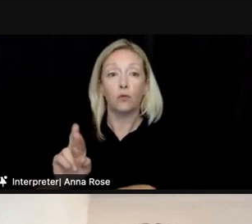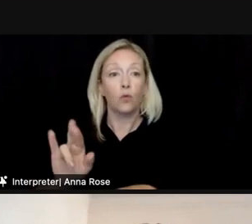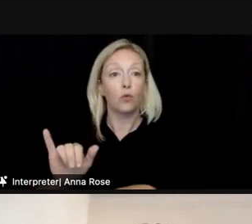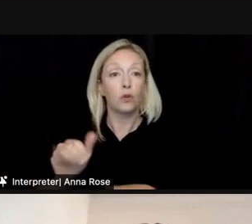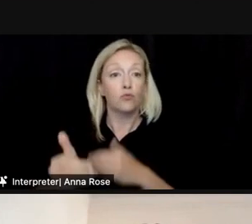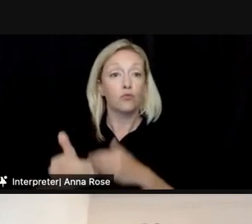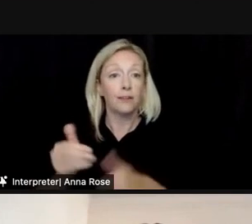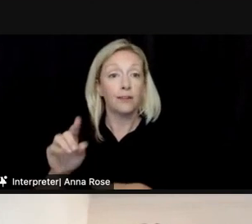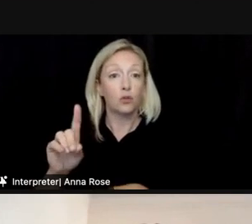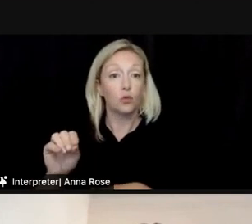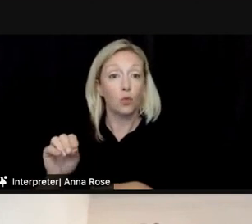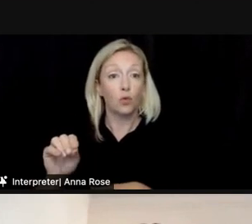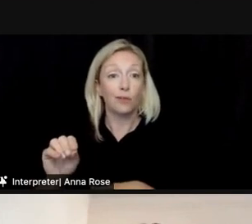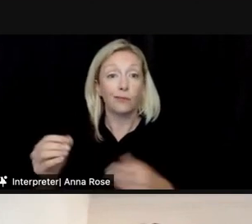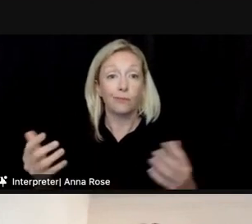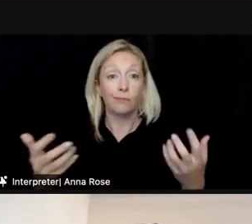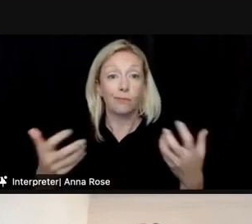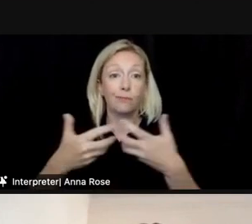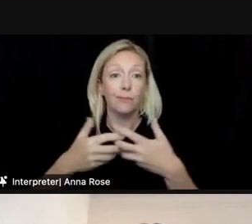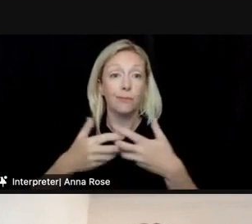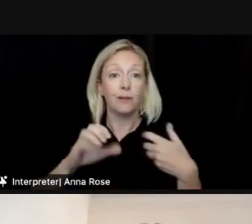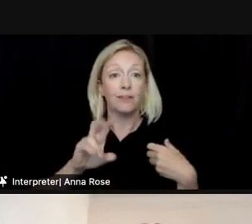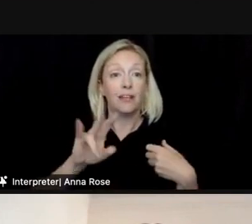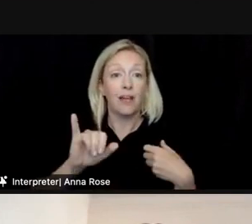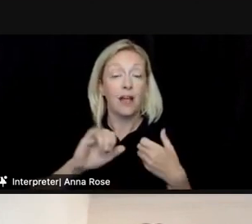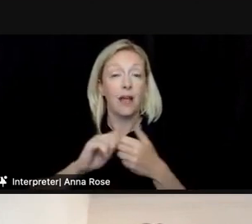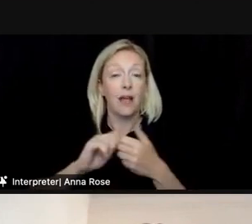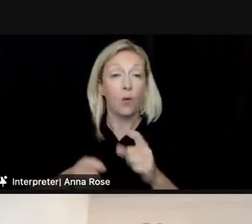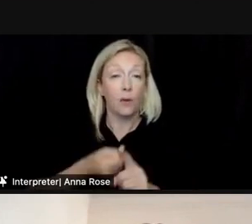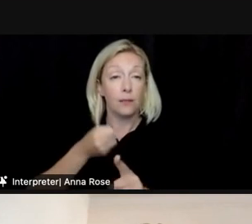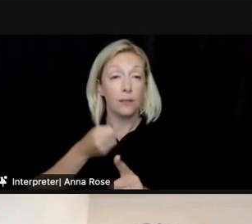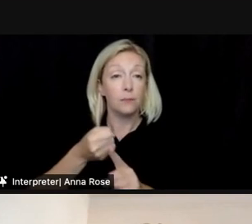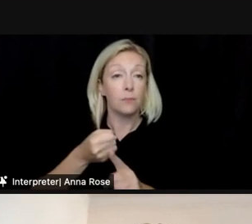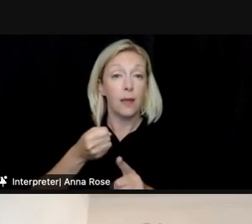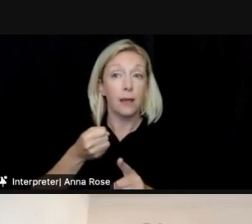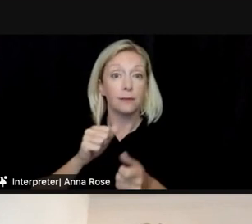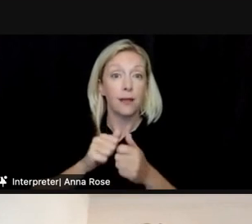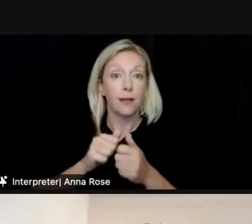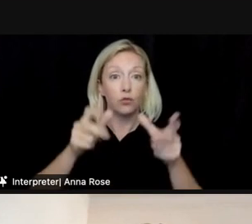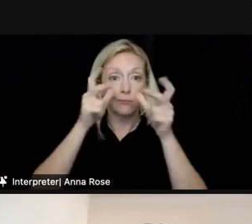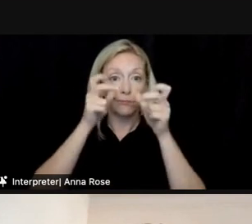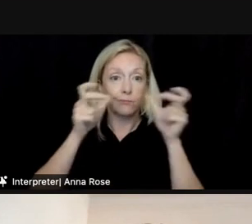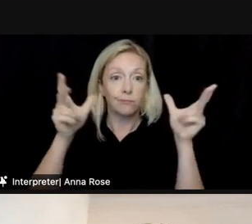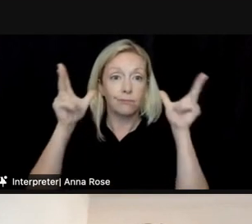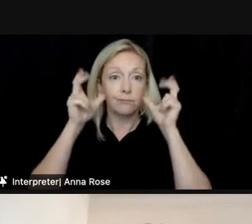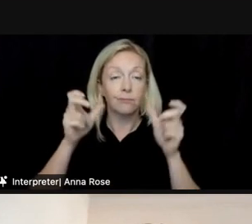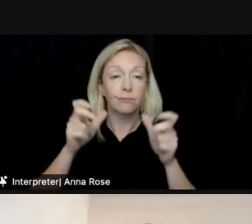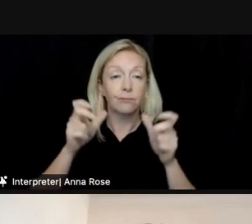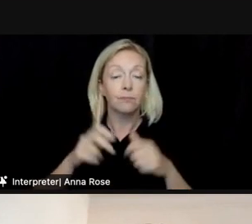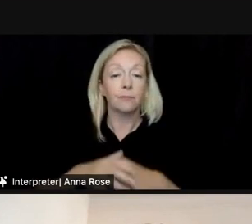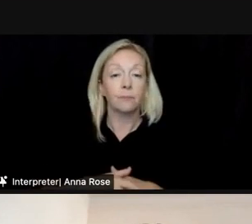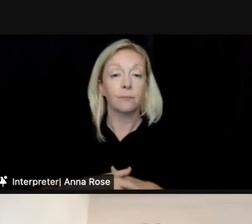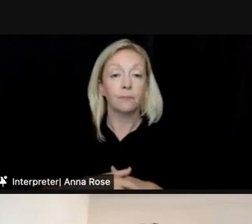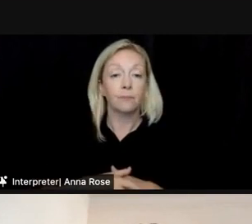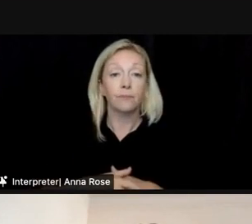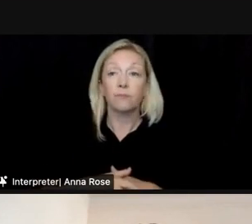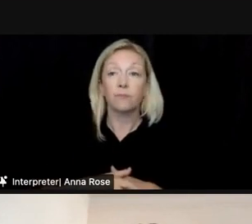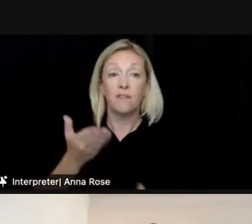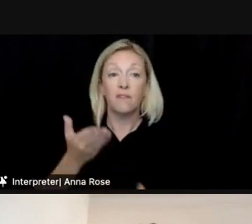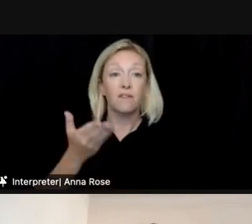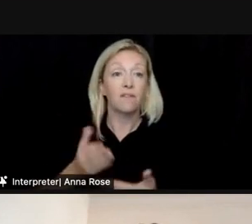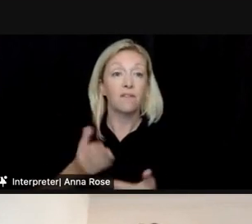correlate in regards to the needs for processing visual and auditory information. It is a known fact that us